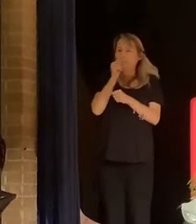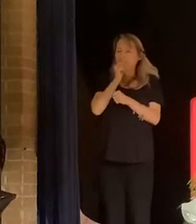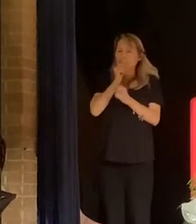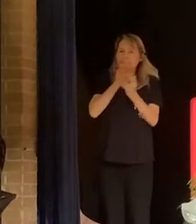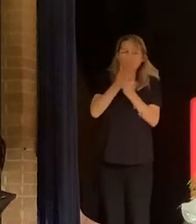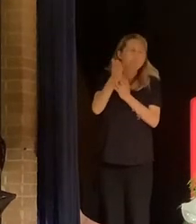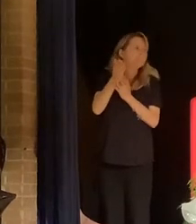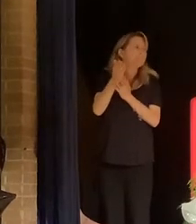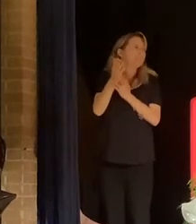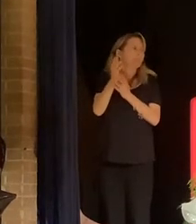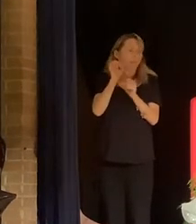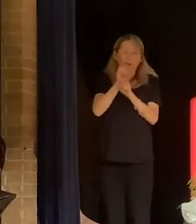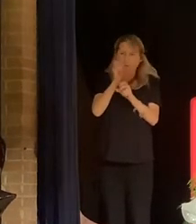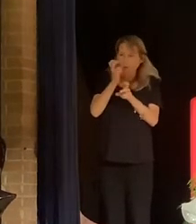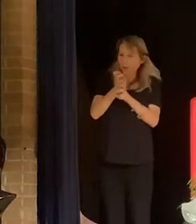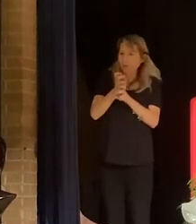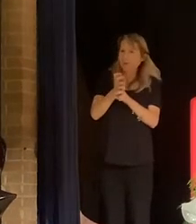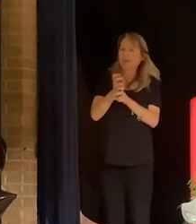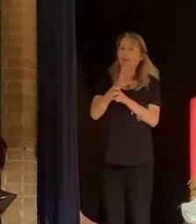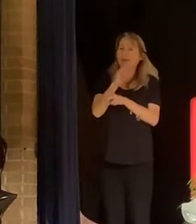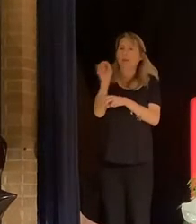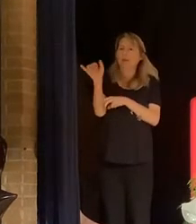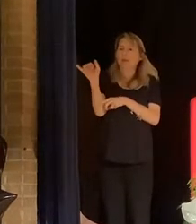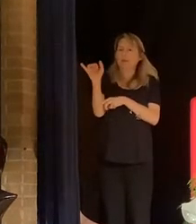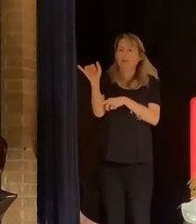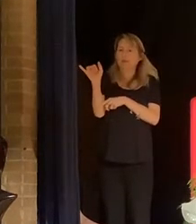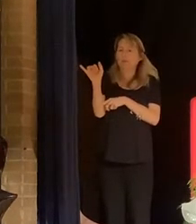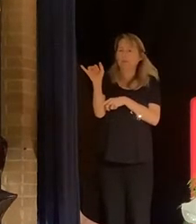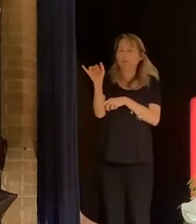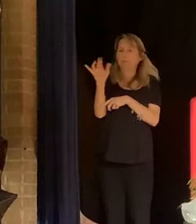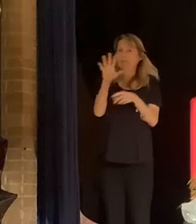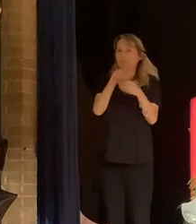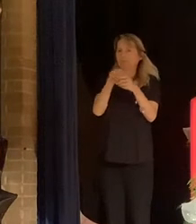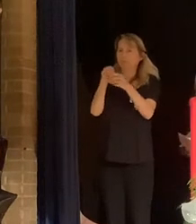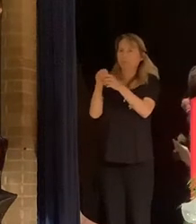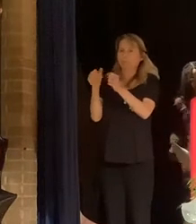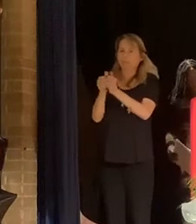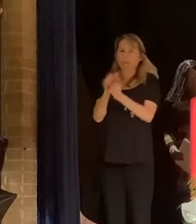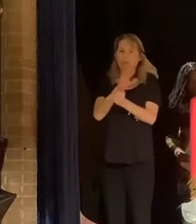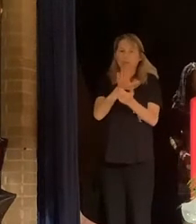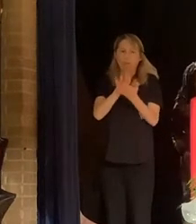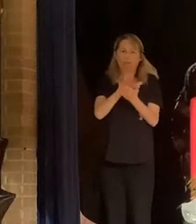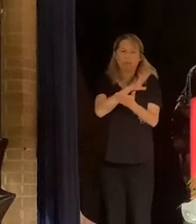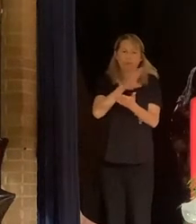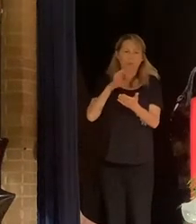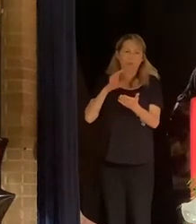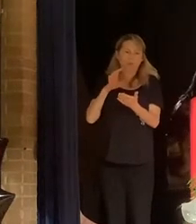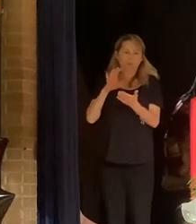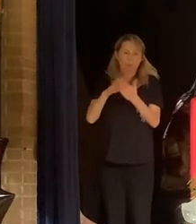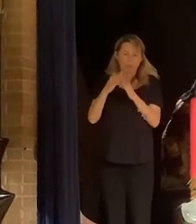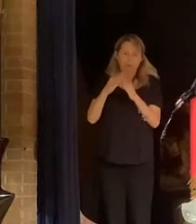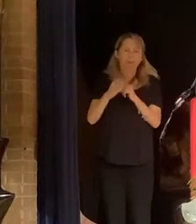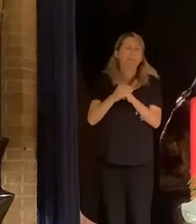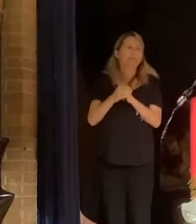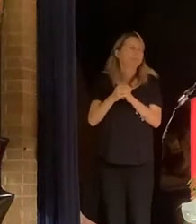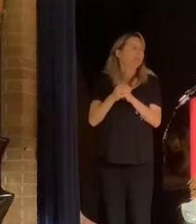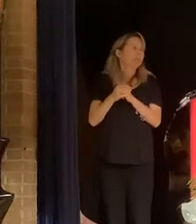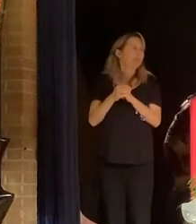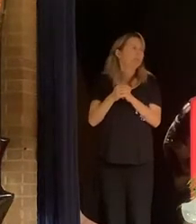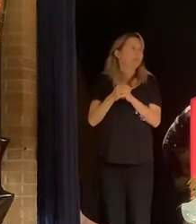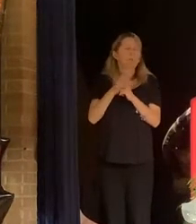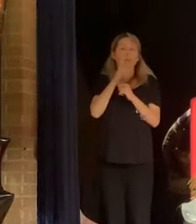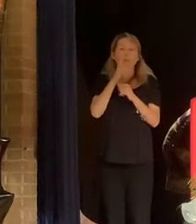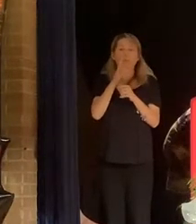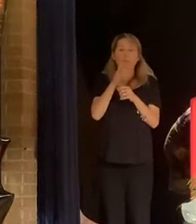hard, and have become important members of our school community. This year's recipients